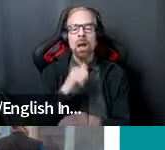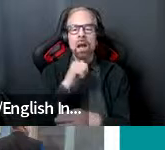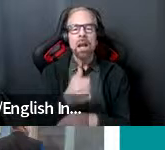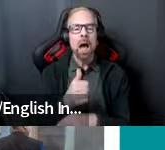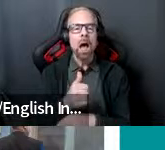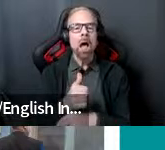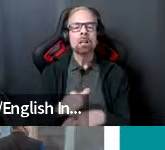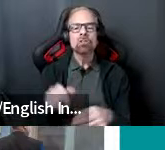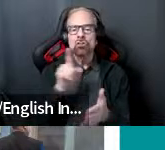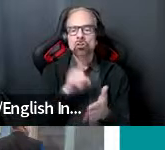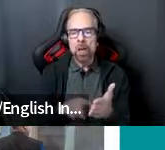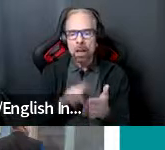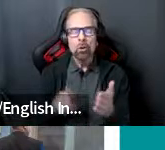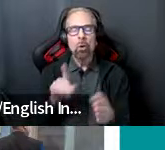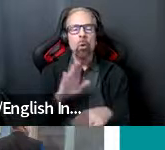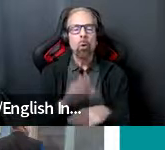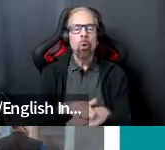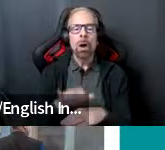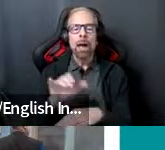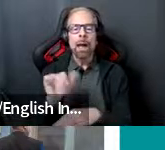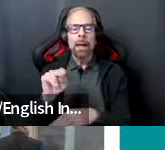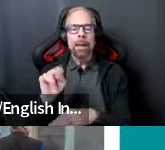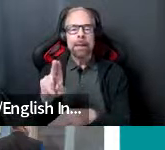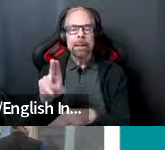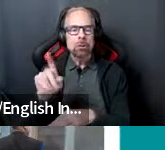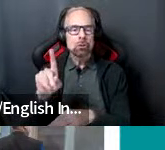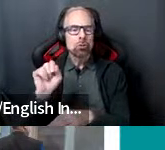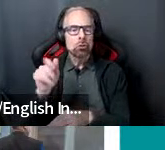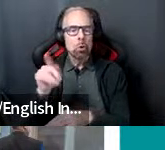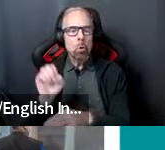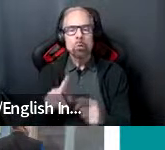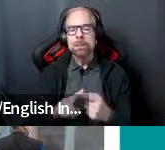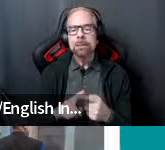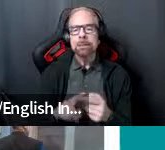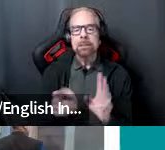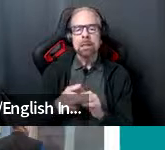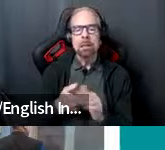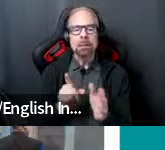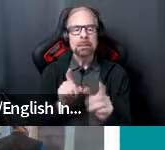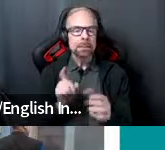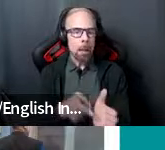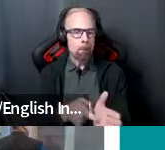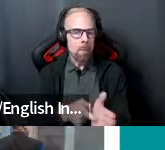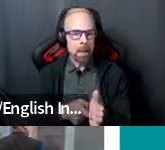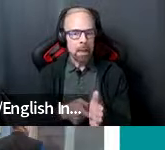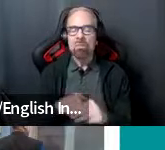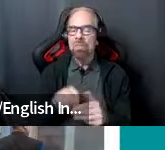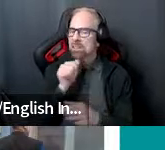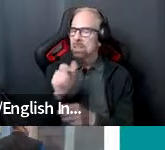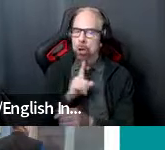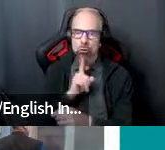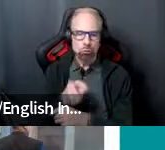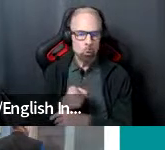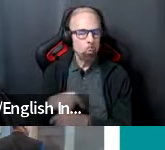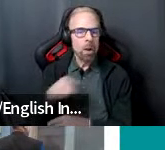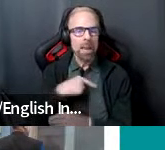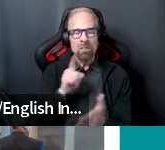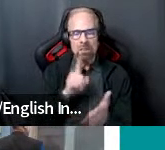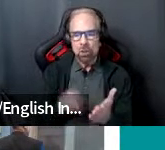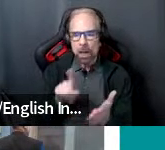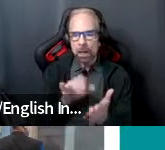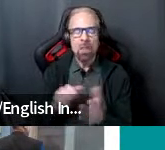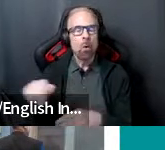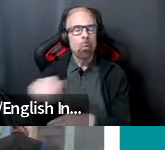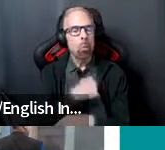demand on this program. That is not true. Our team has looked at induced demand. And that has been taken